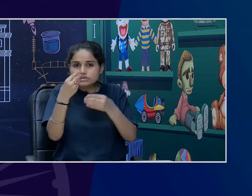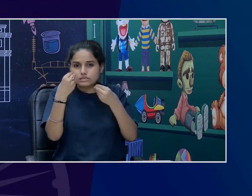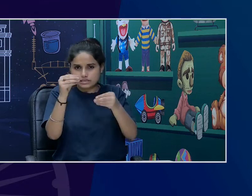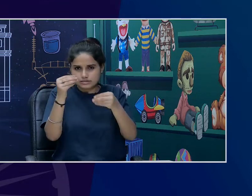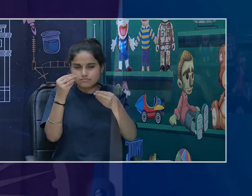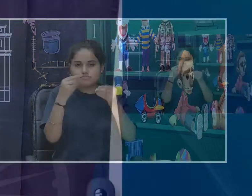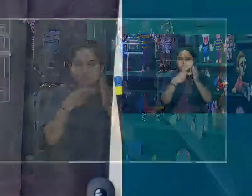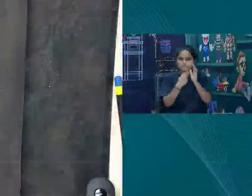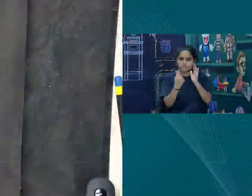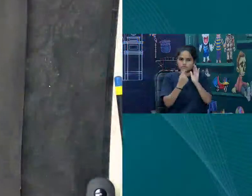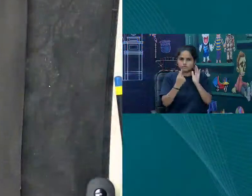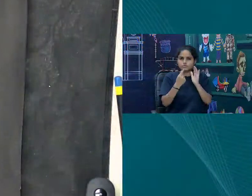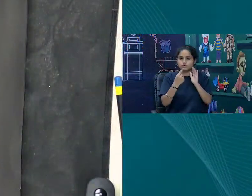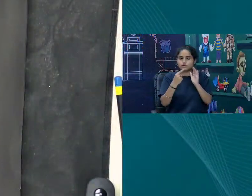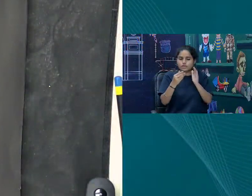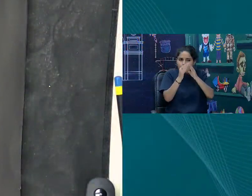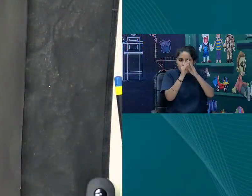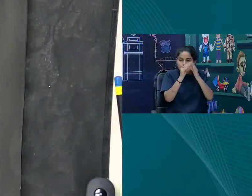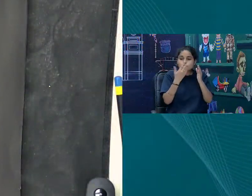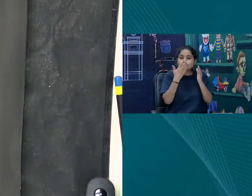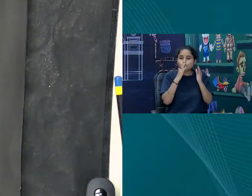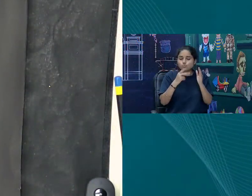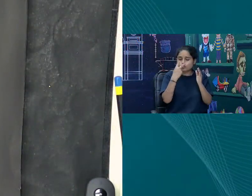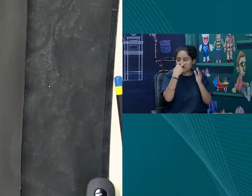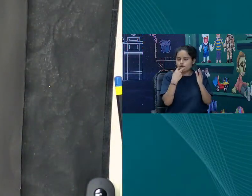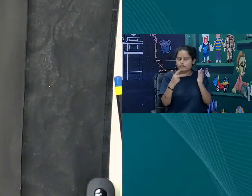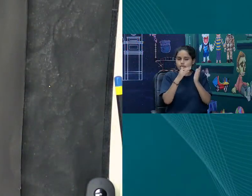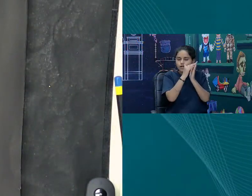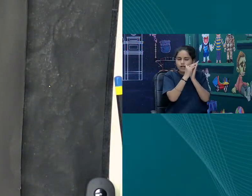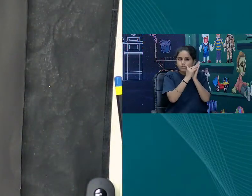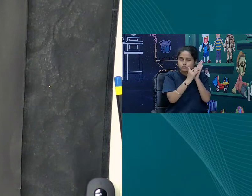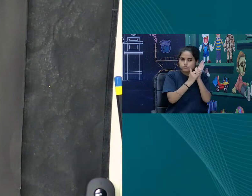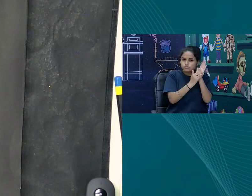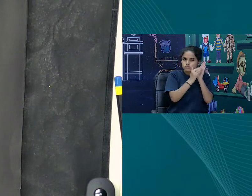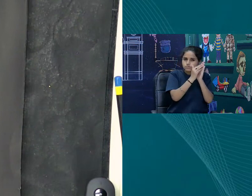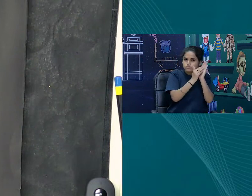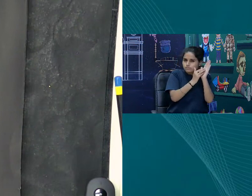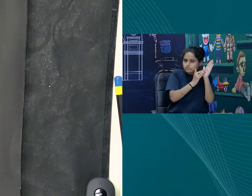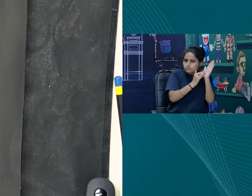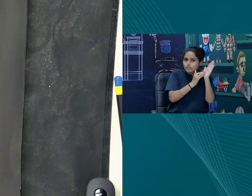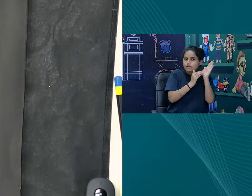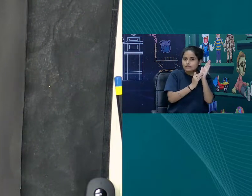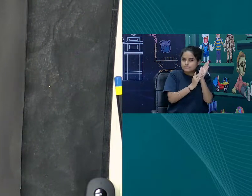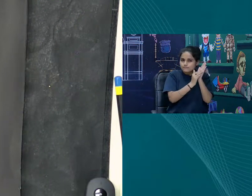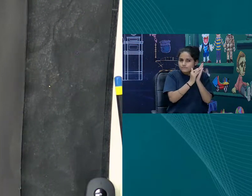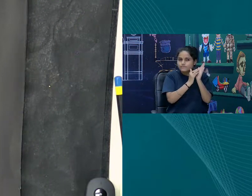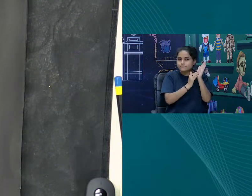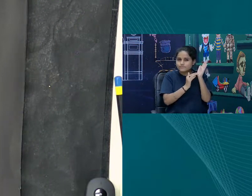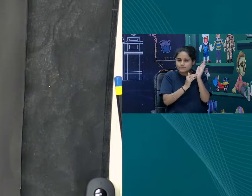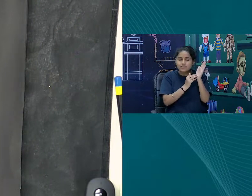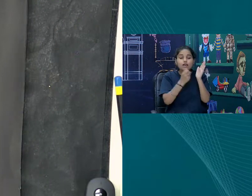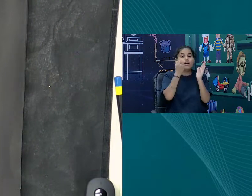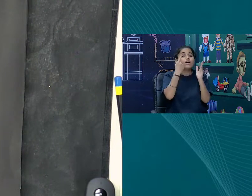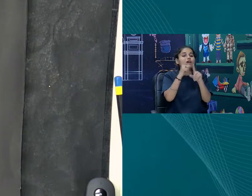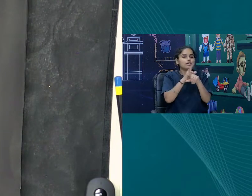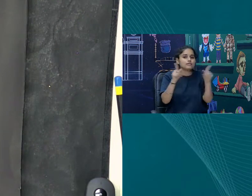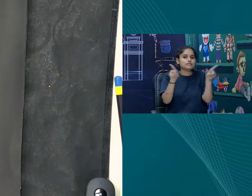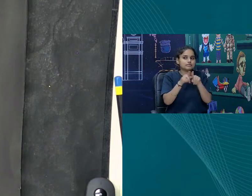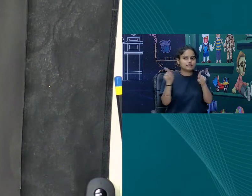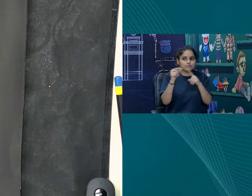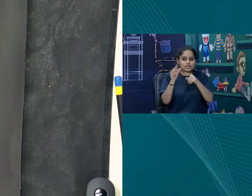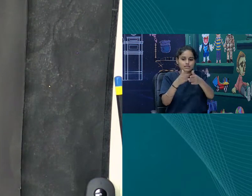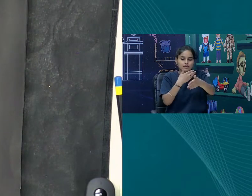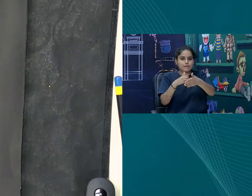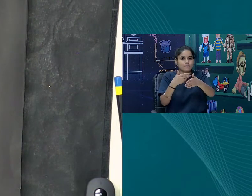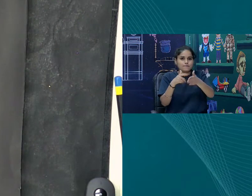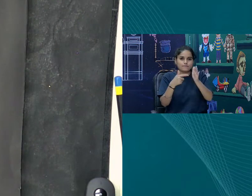impaired student can just touch and feel, and you can just see on the screen how beautifully the poem has appeared